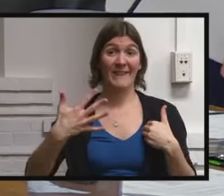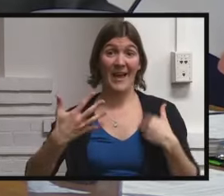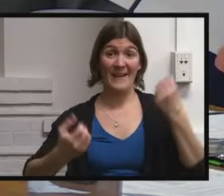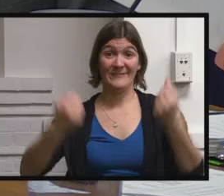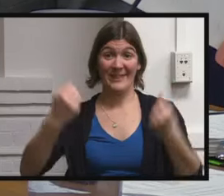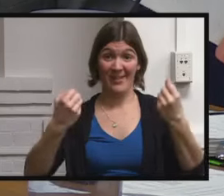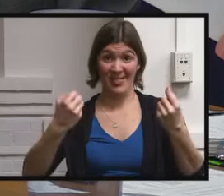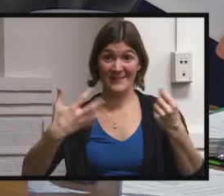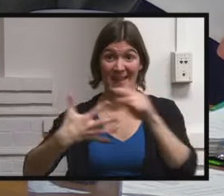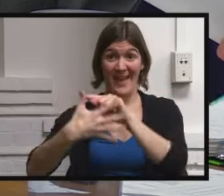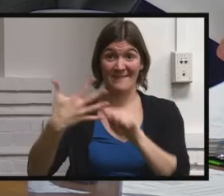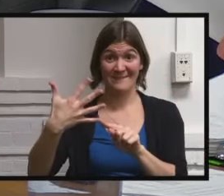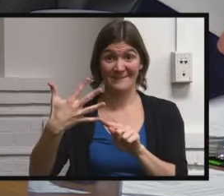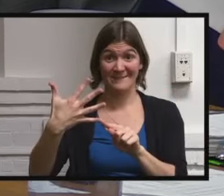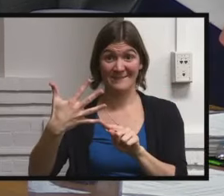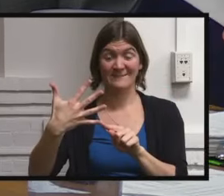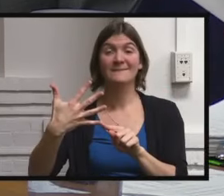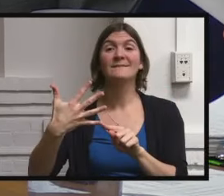vehicles that we,